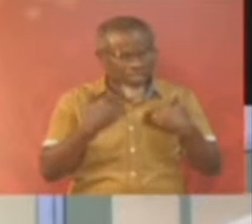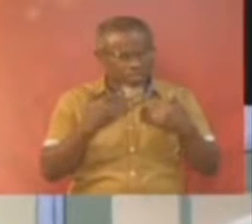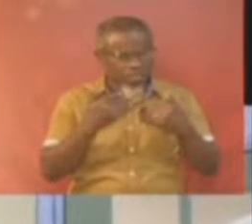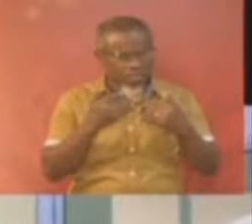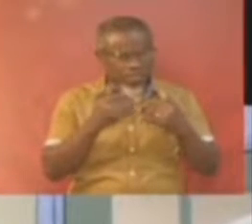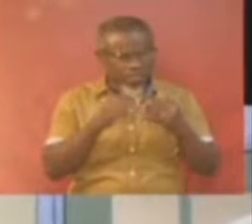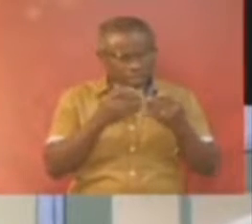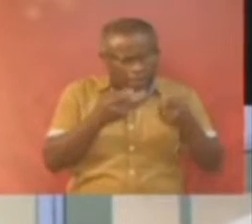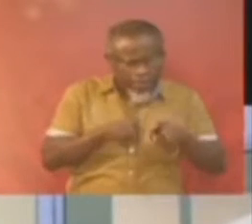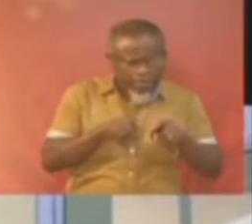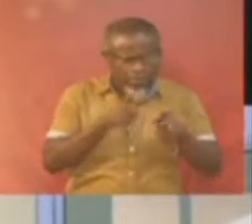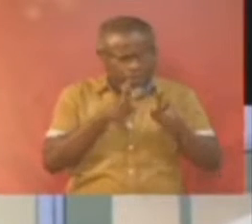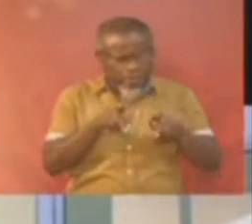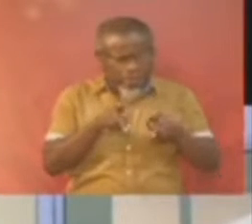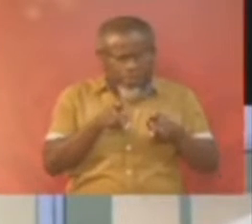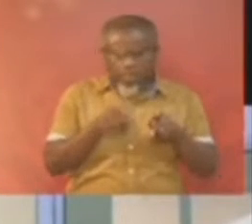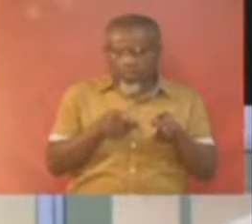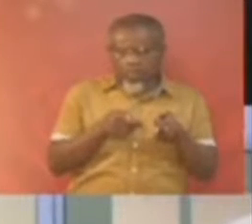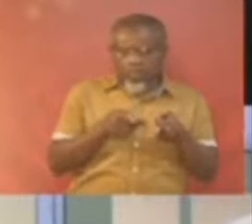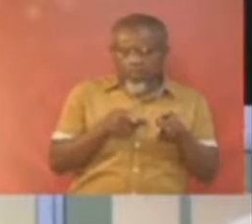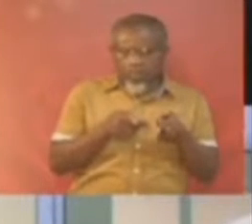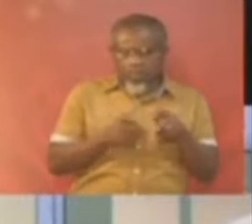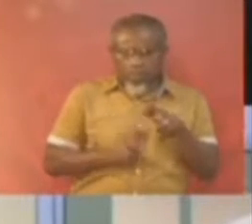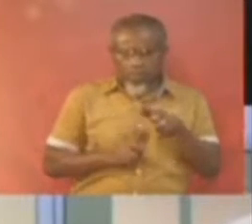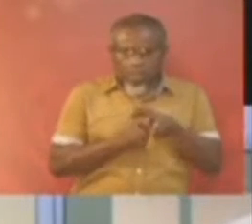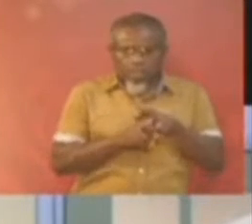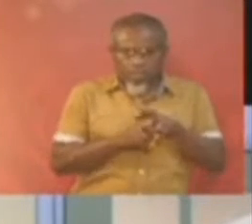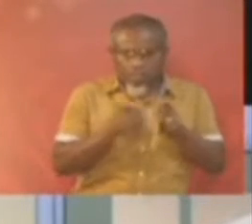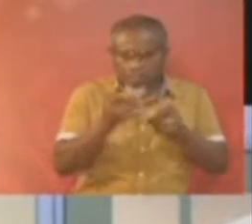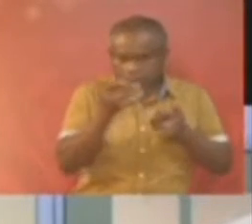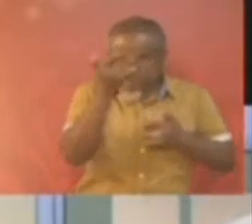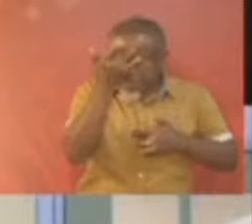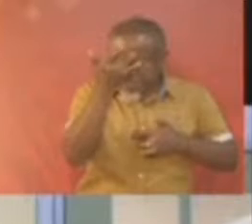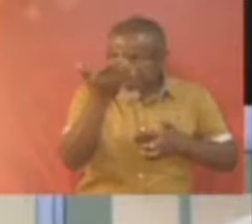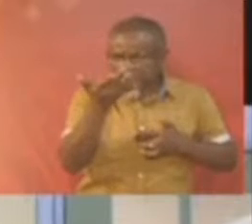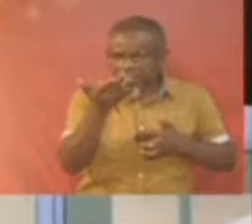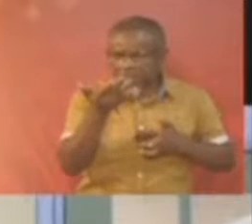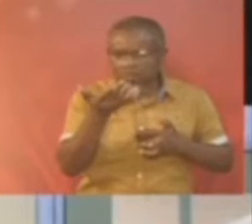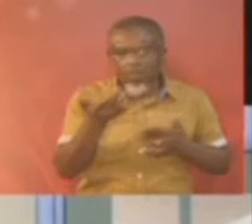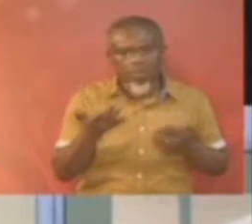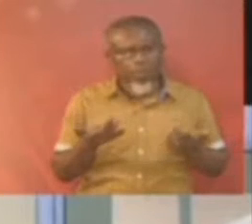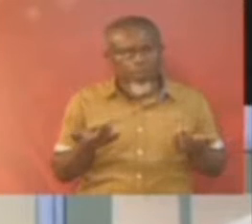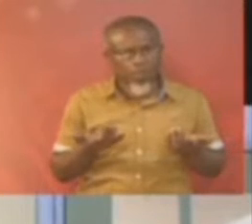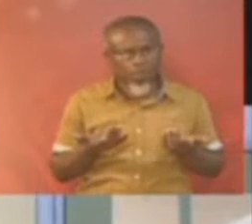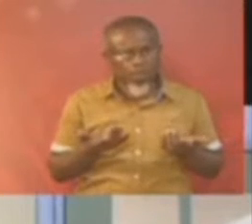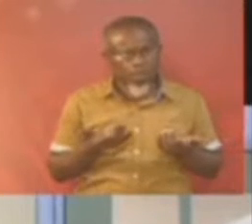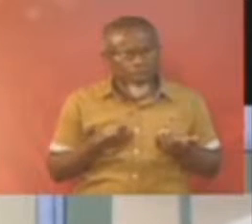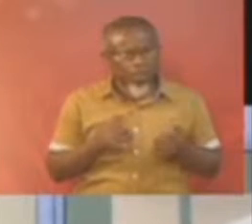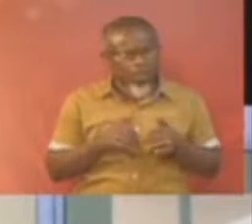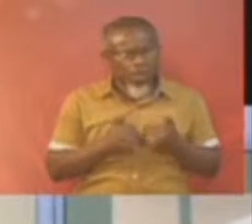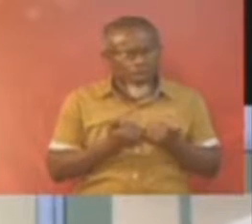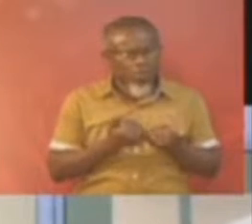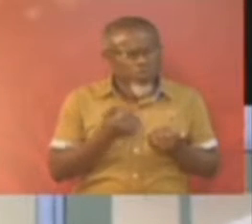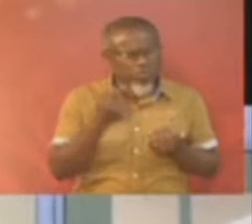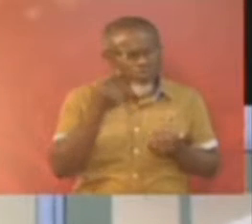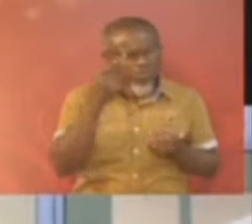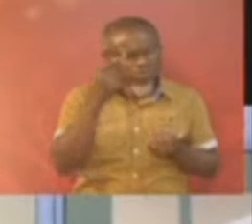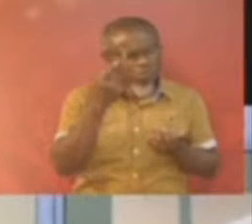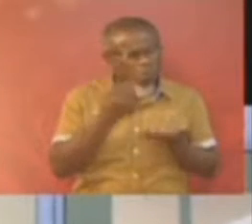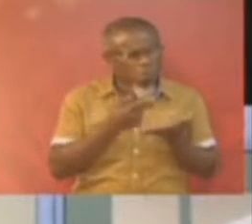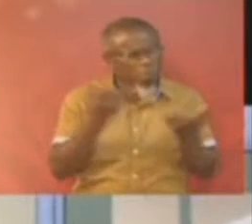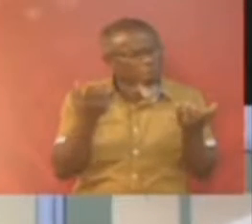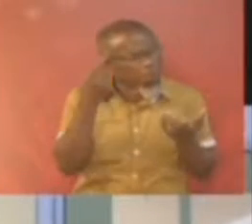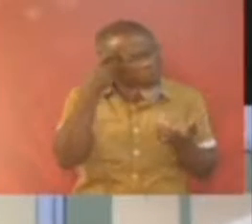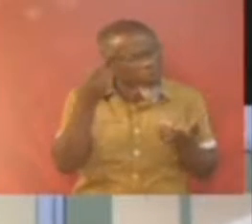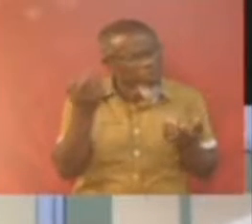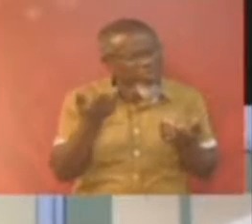As the chief medical officer, how concerned are you still about the threat of illegal immigration on